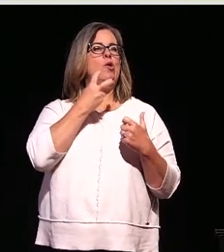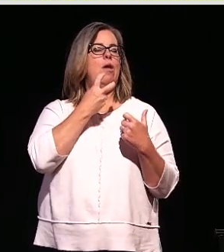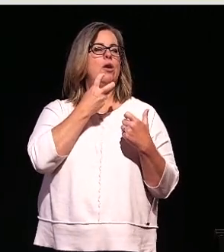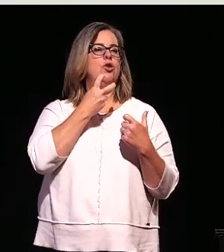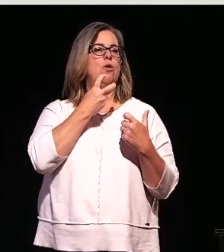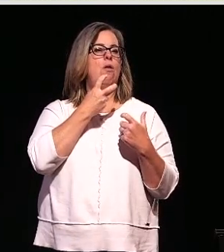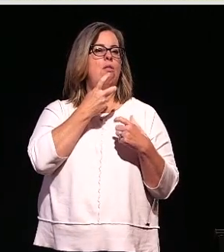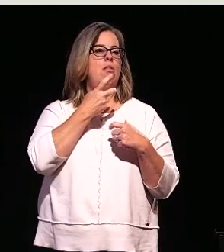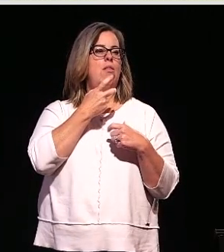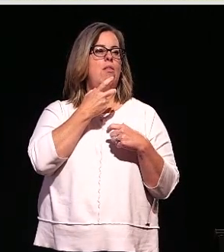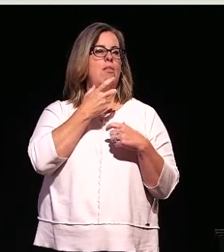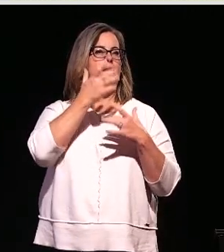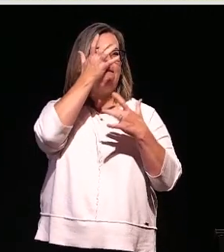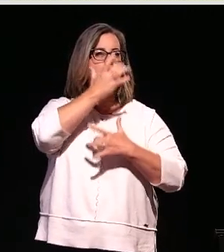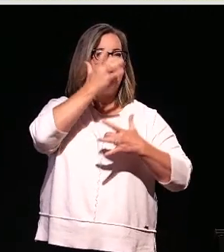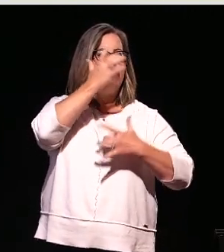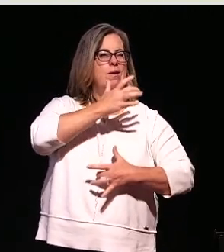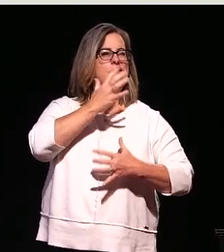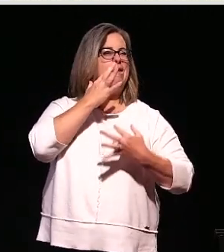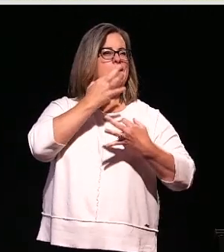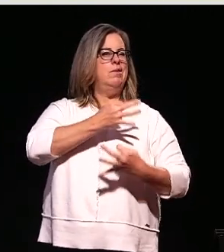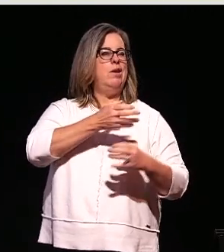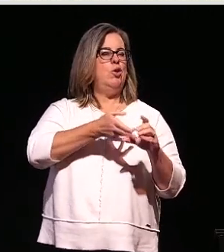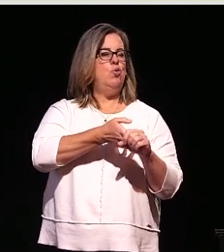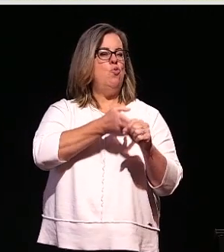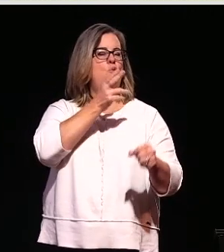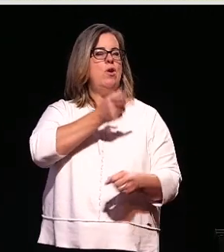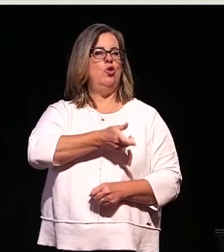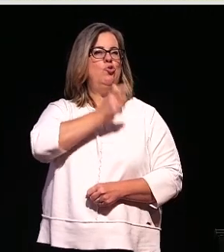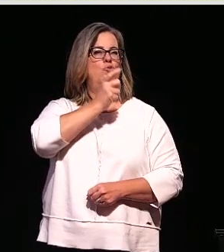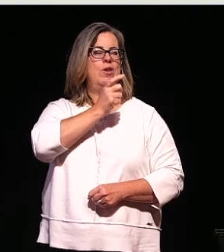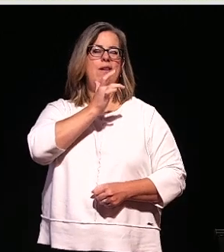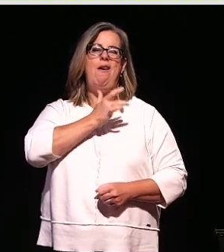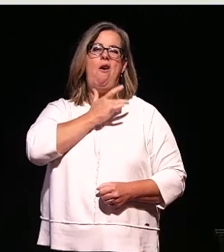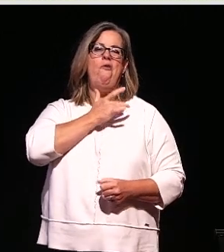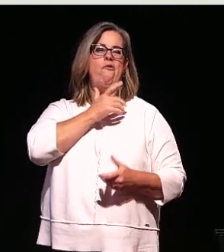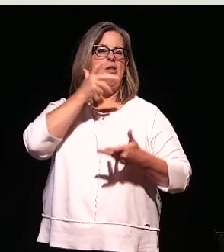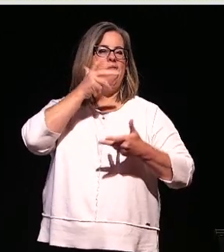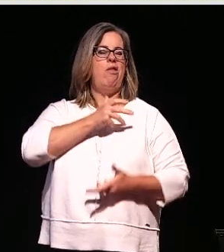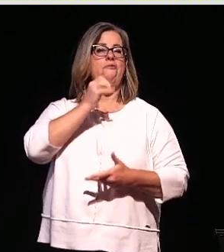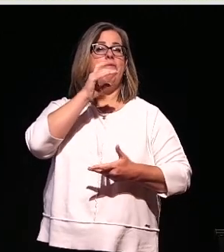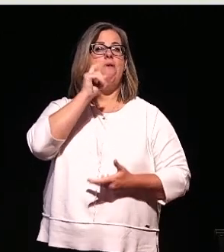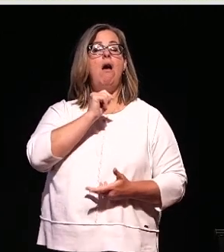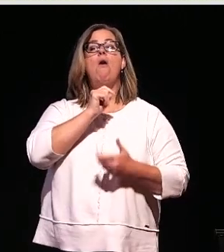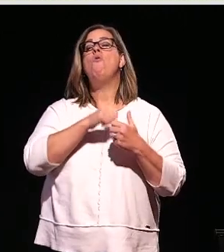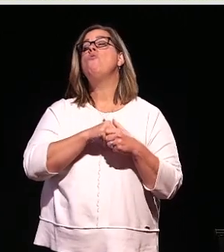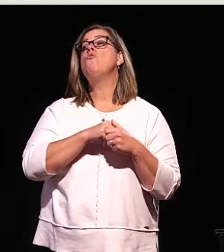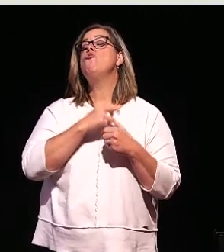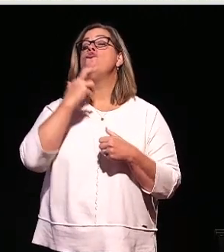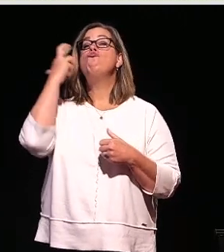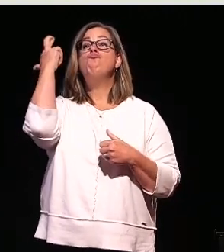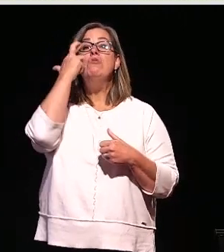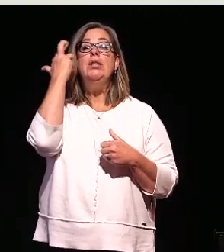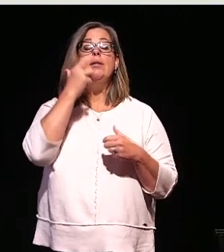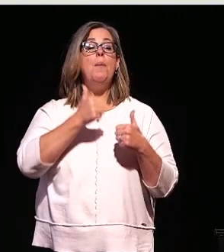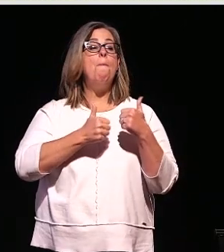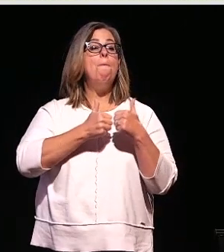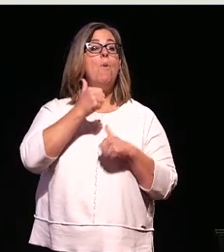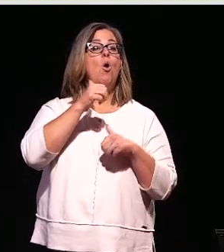booze, I felt so left out of our socializing and our traditions. And that's because most mocktails